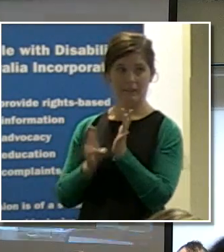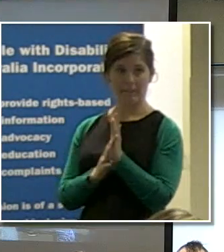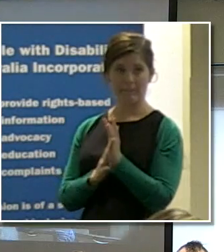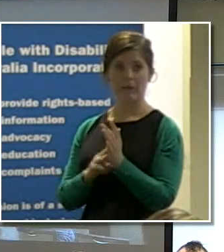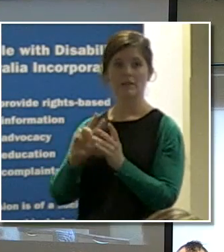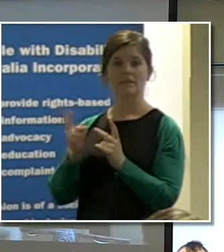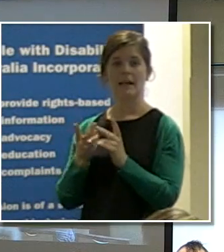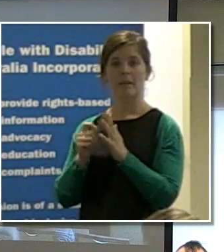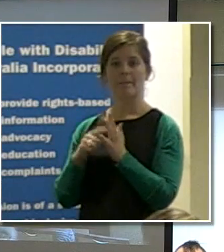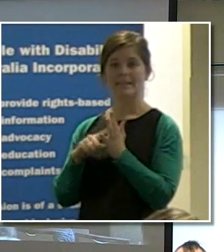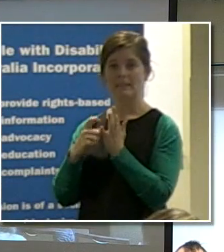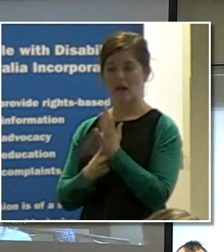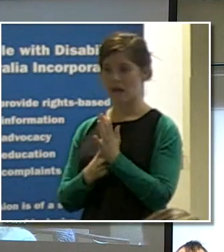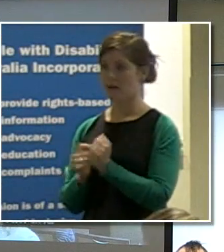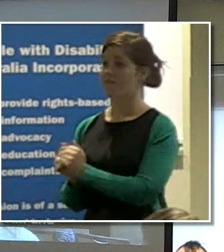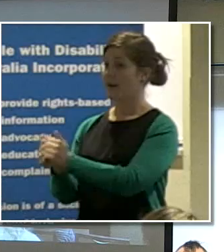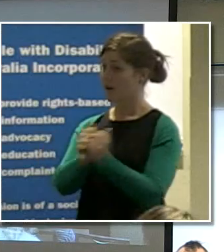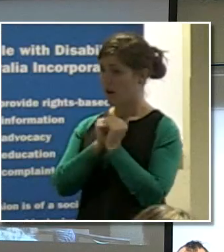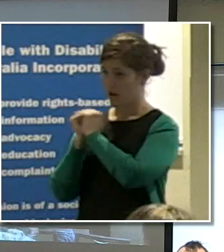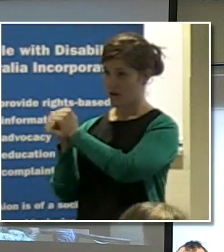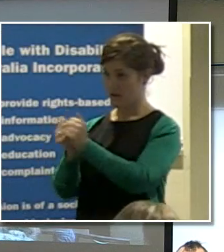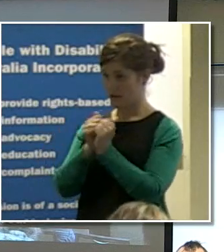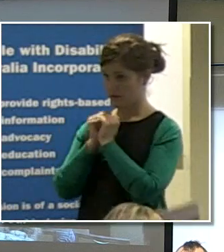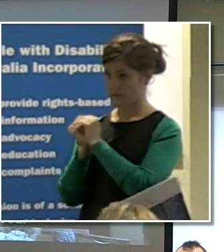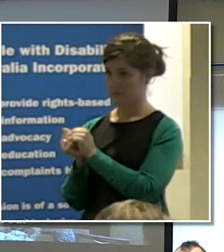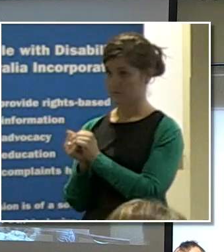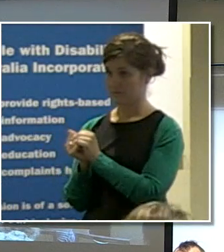and Peter. Okay, all those in favour?